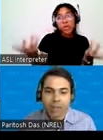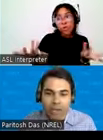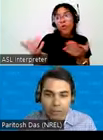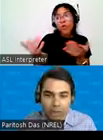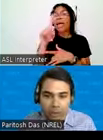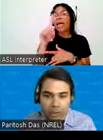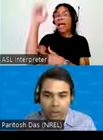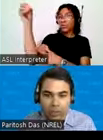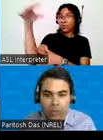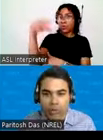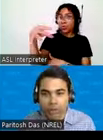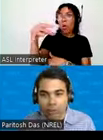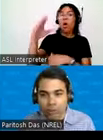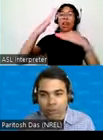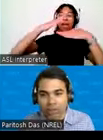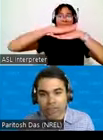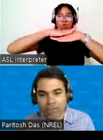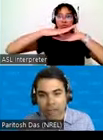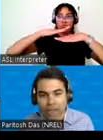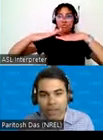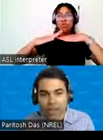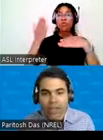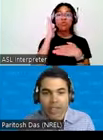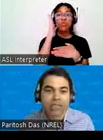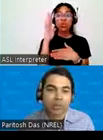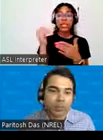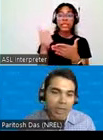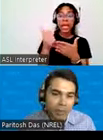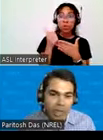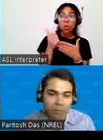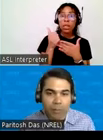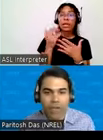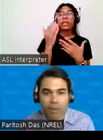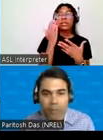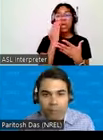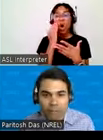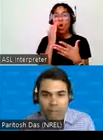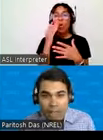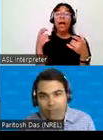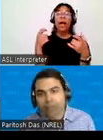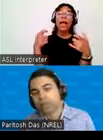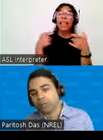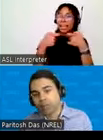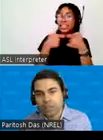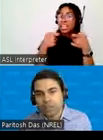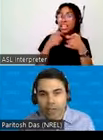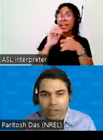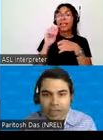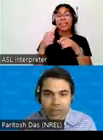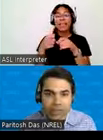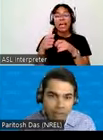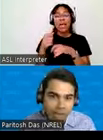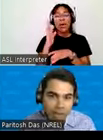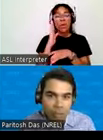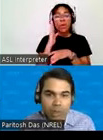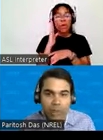and behind-the-meter storage, which will reduce electricity demand that needs to be met by PREPA and LUMA. And the remaining net